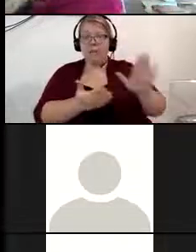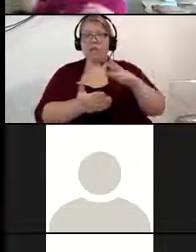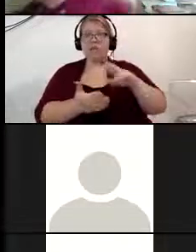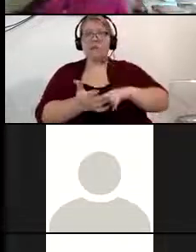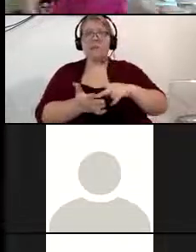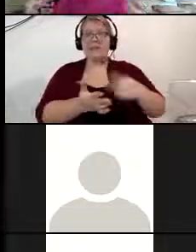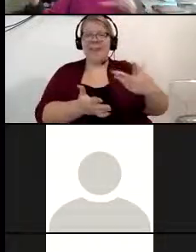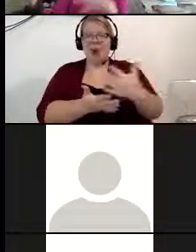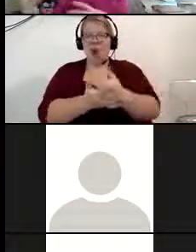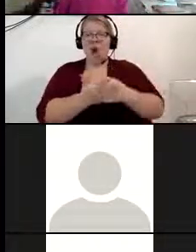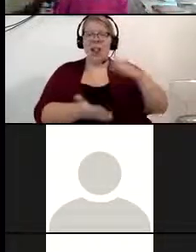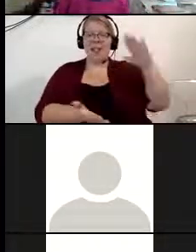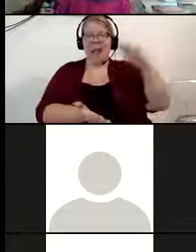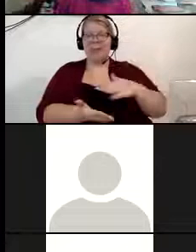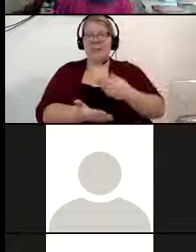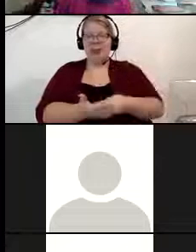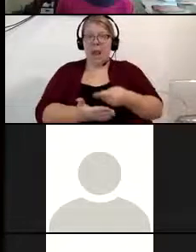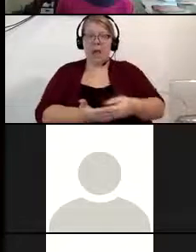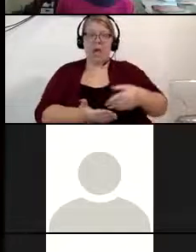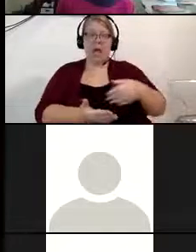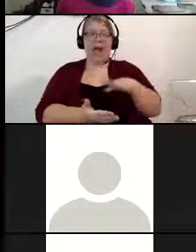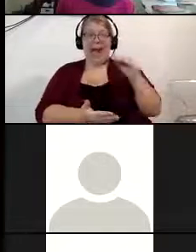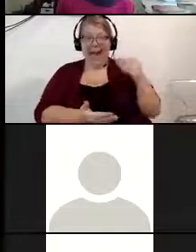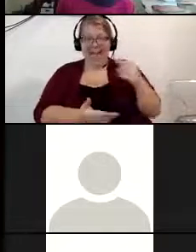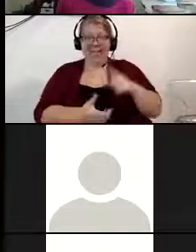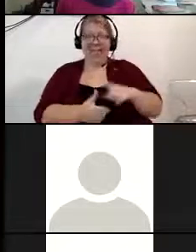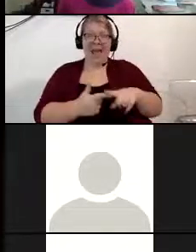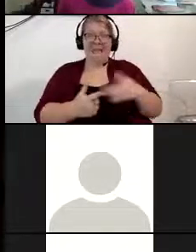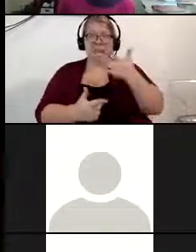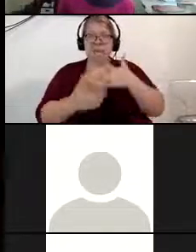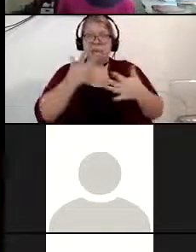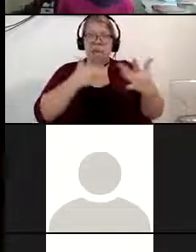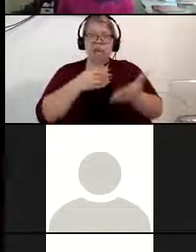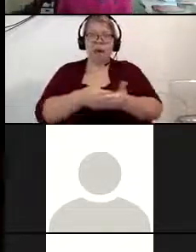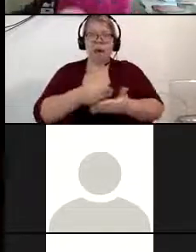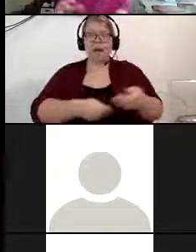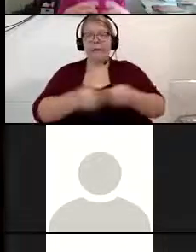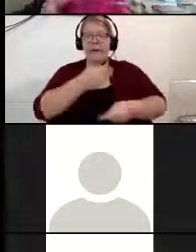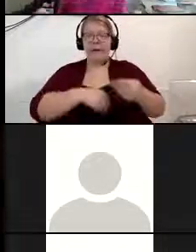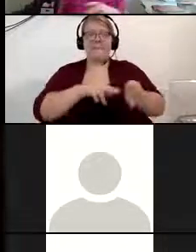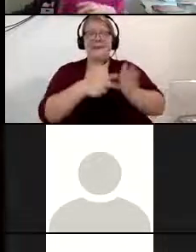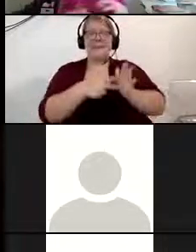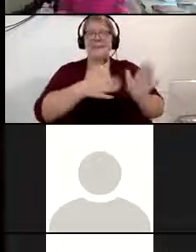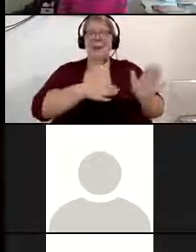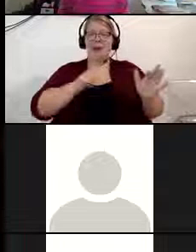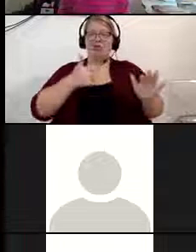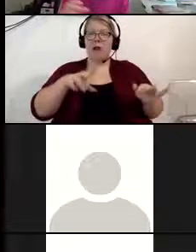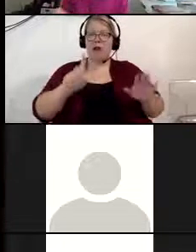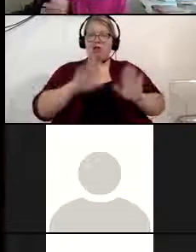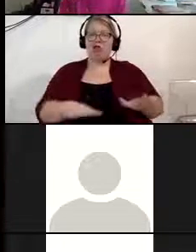are suffering because there were income problems in that family. So you see how this can